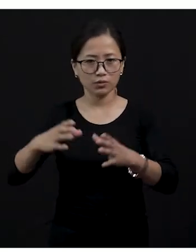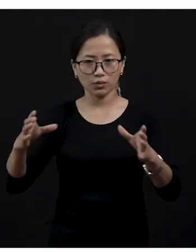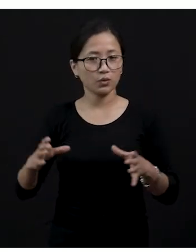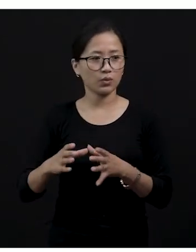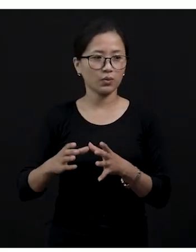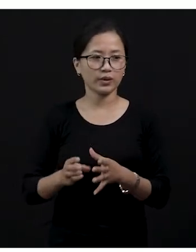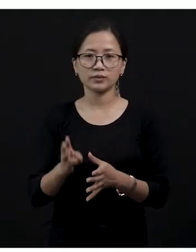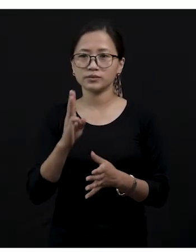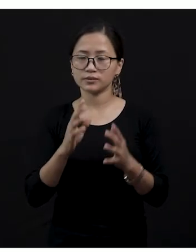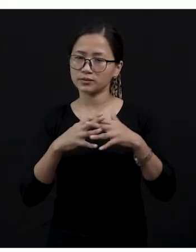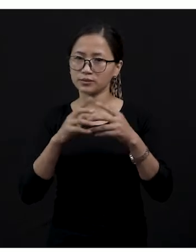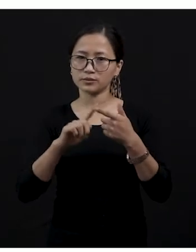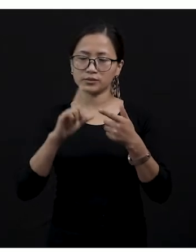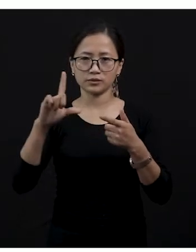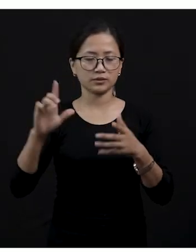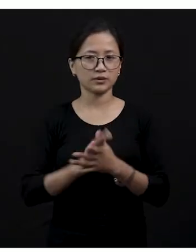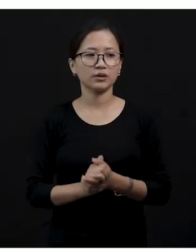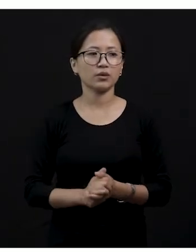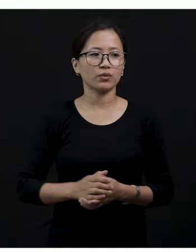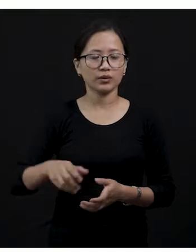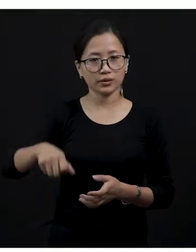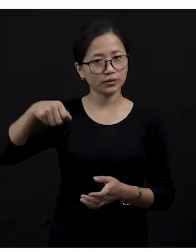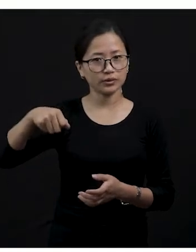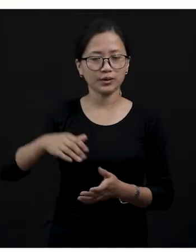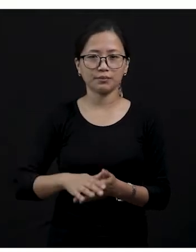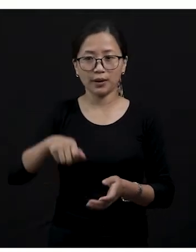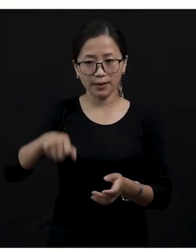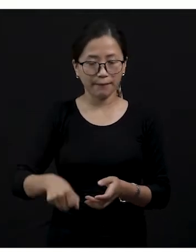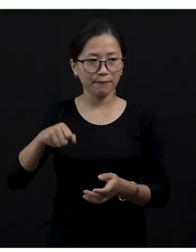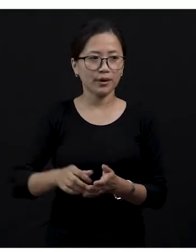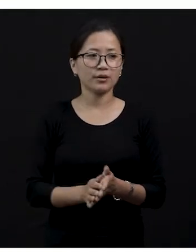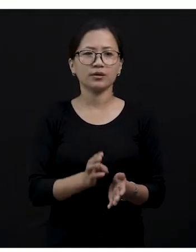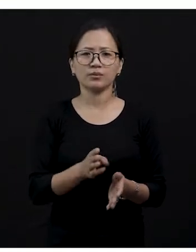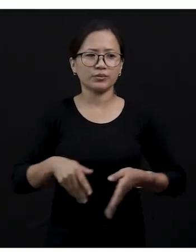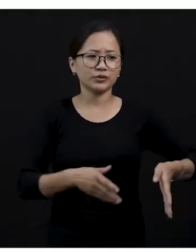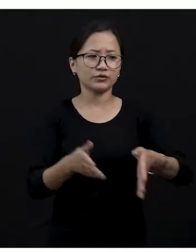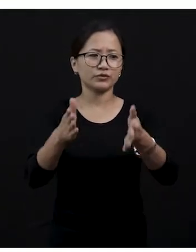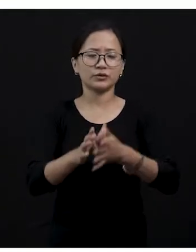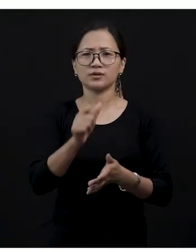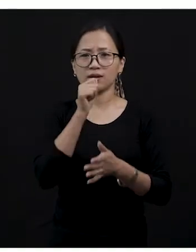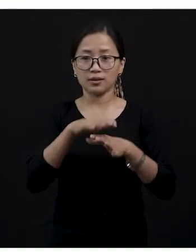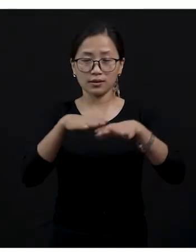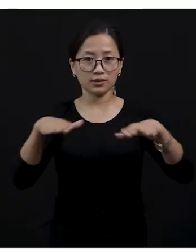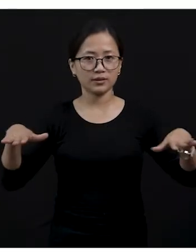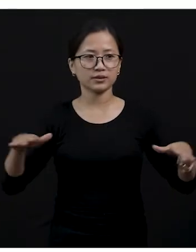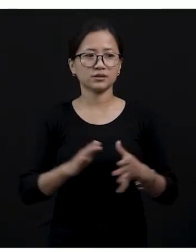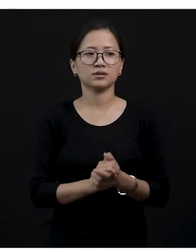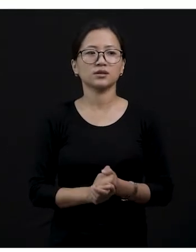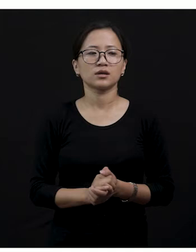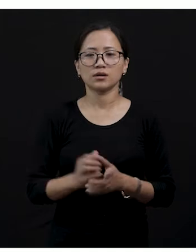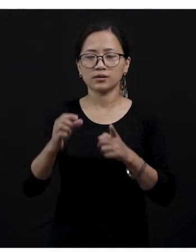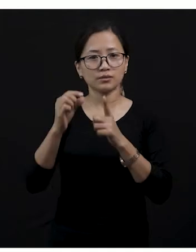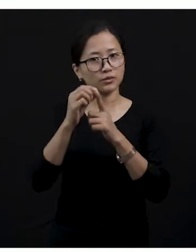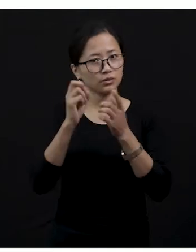pump. Yes, we can get water from river, ponds, lakes. Yes, we also get